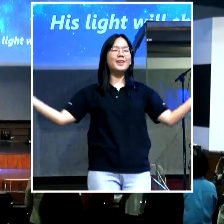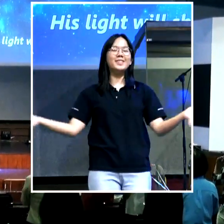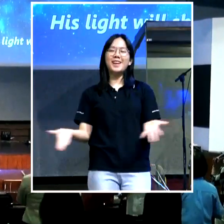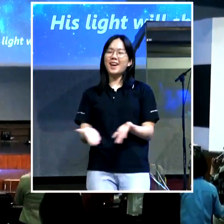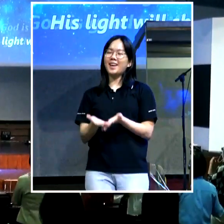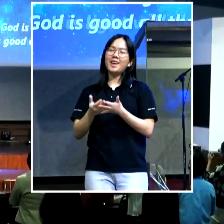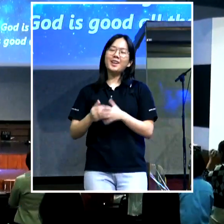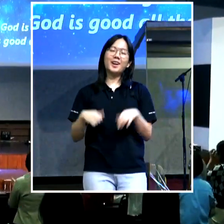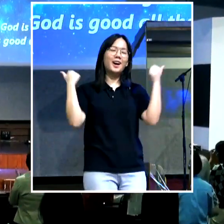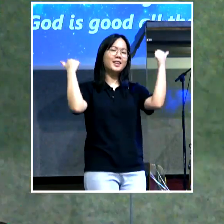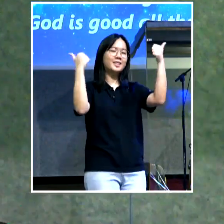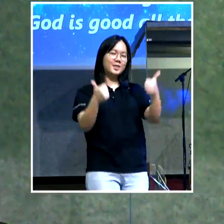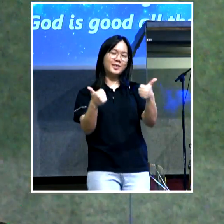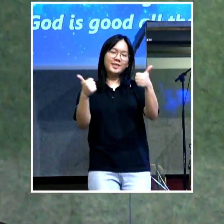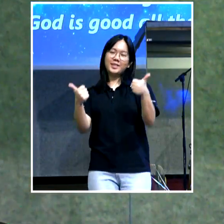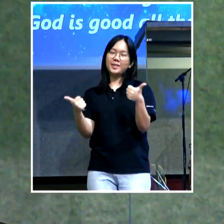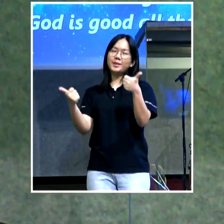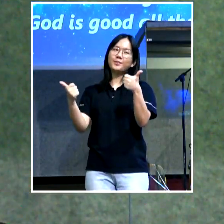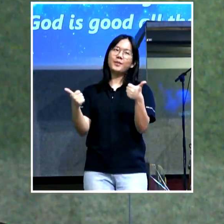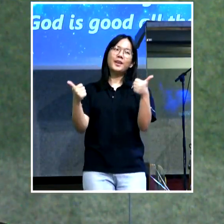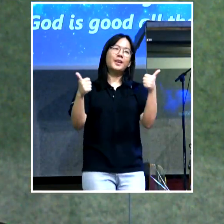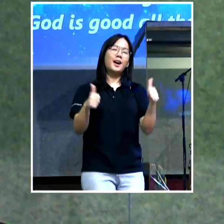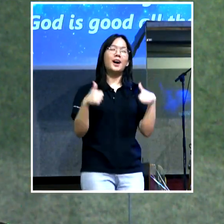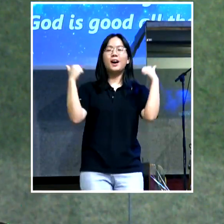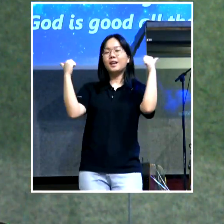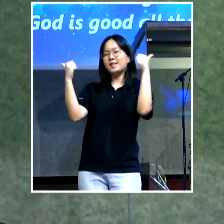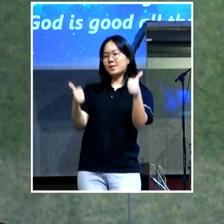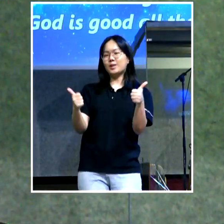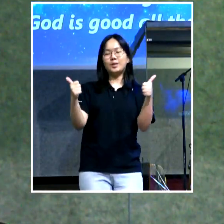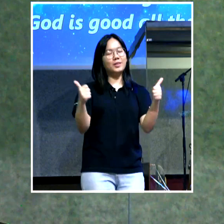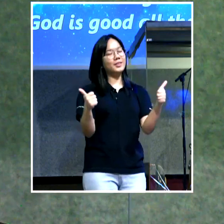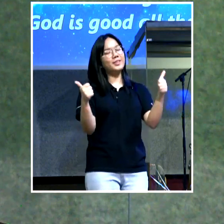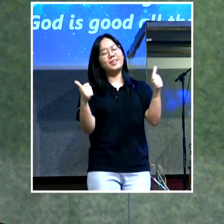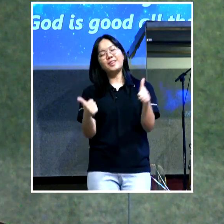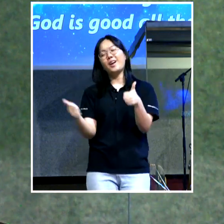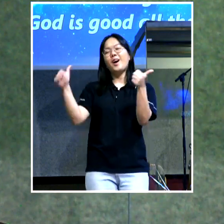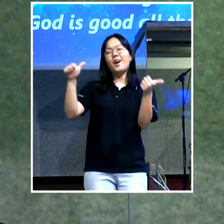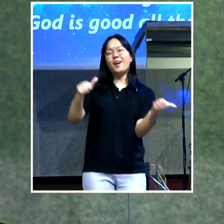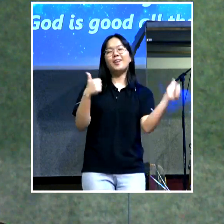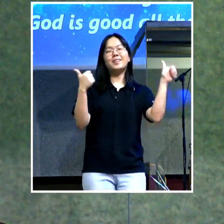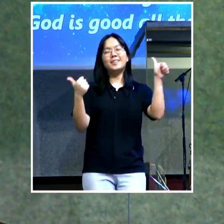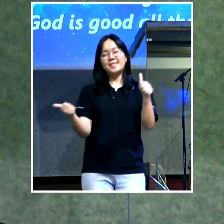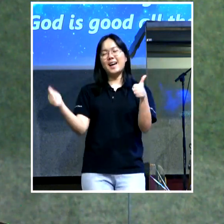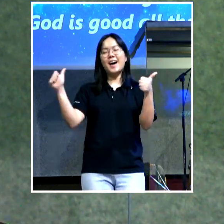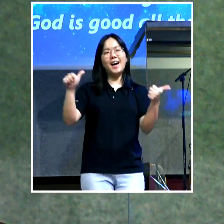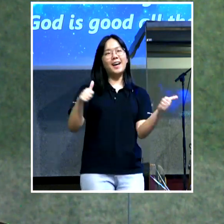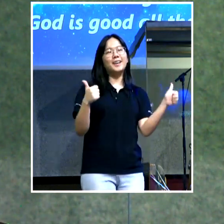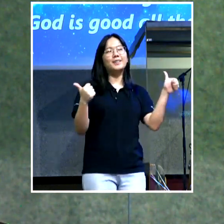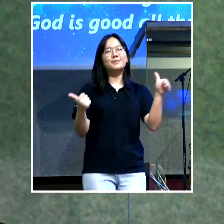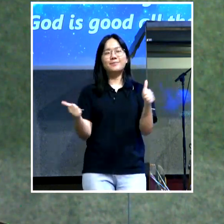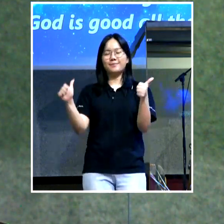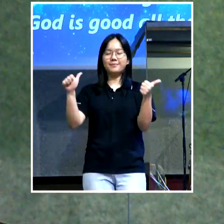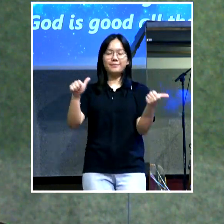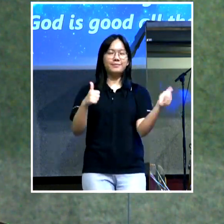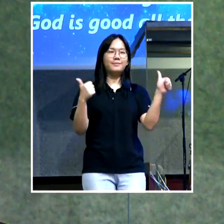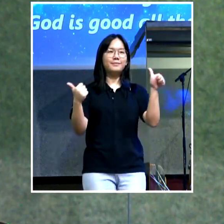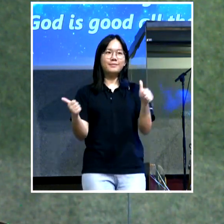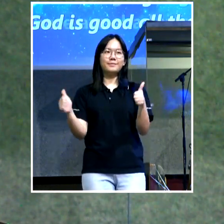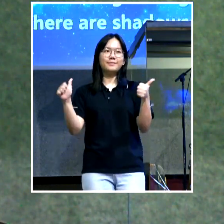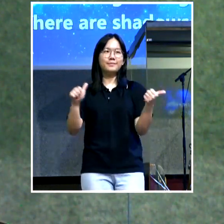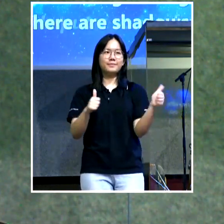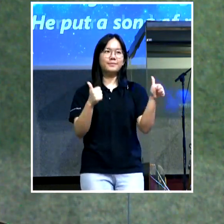will shine. God is good, God is good all the time. Let's sing again. God is good.